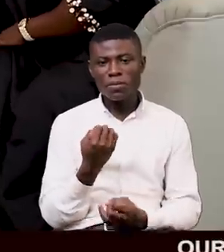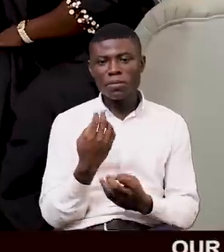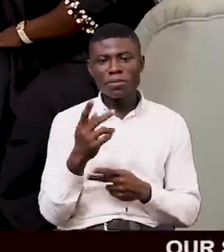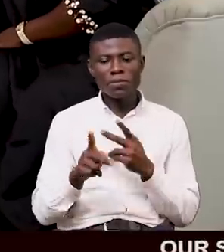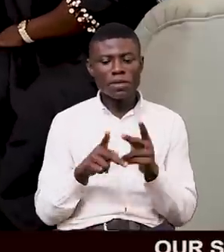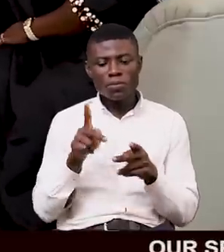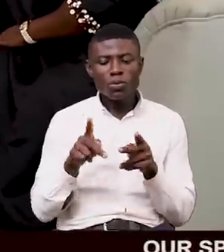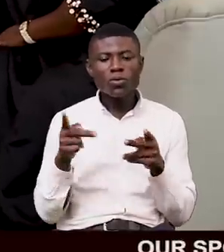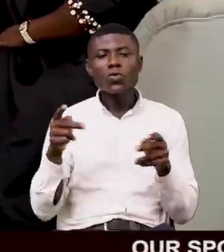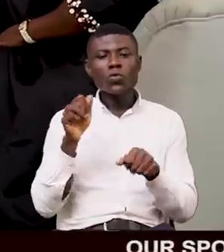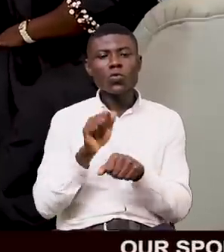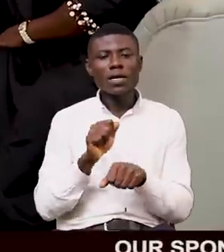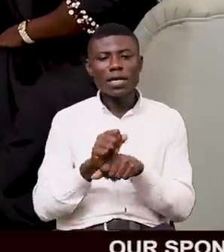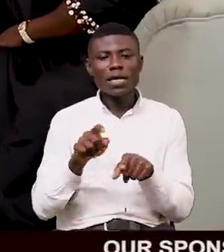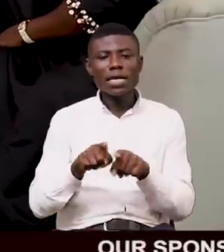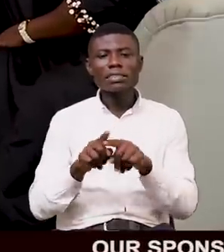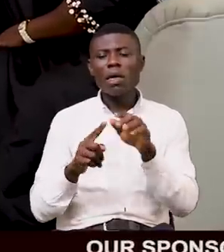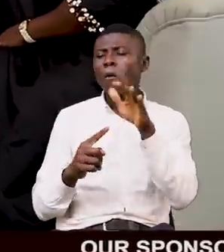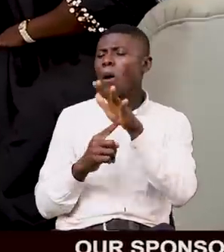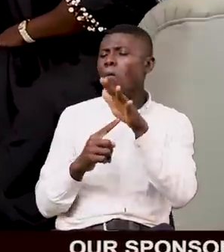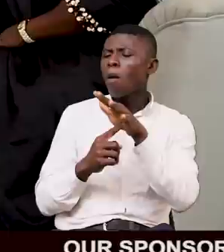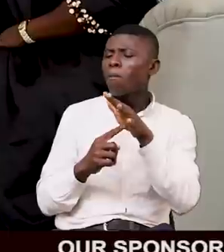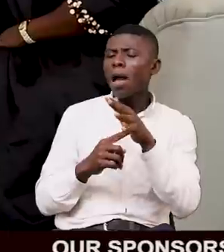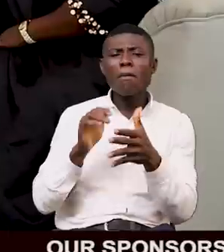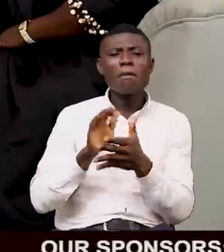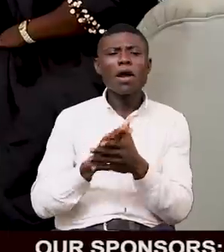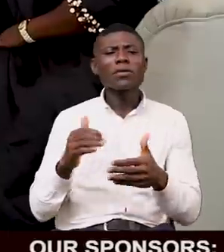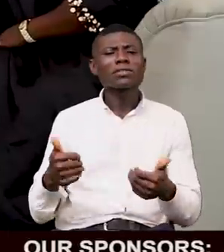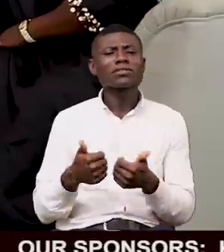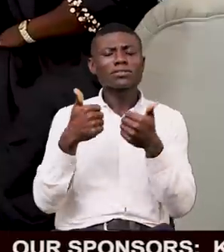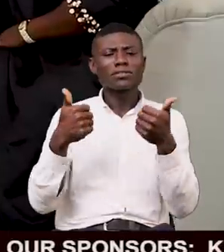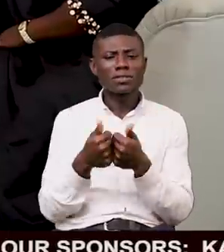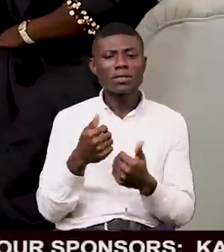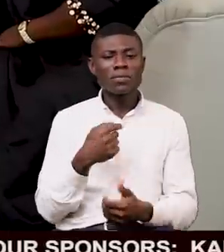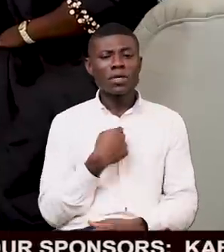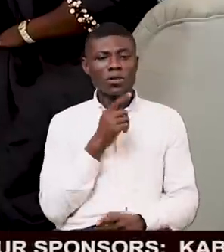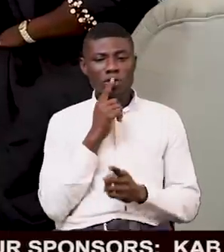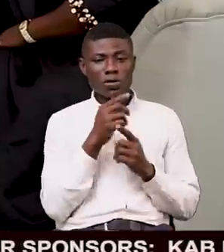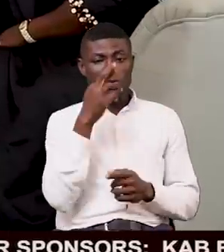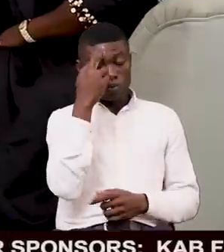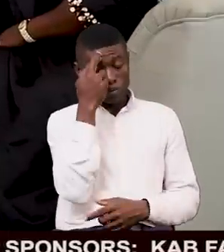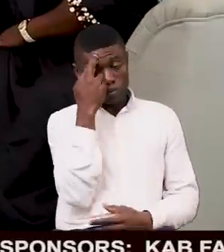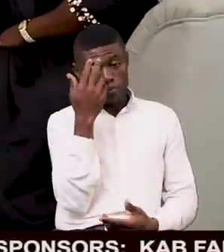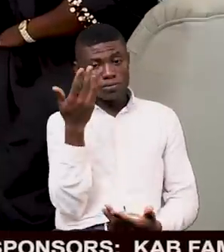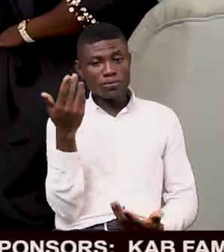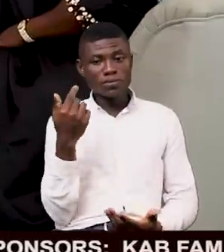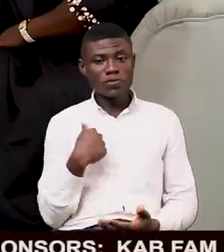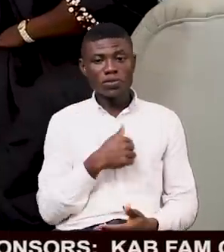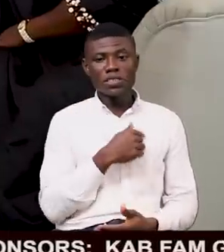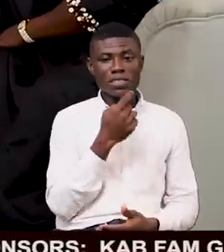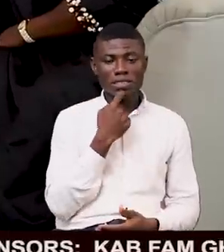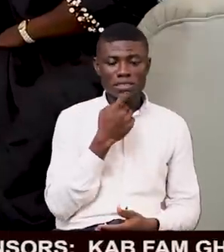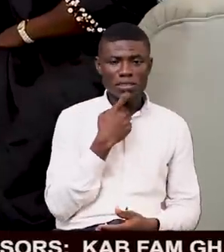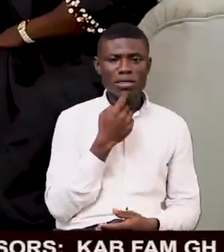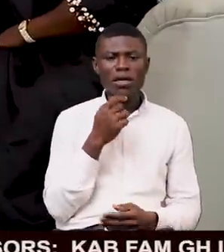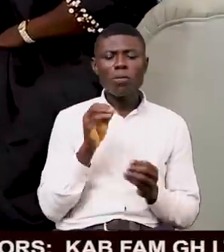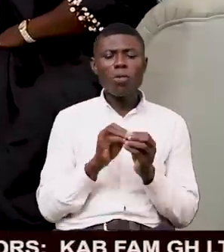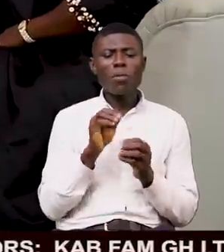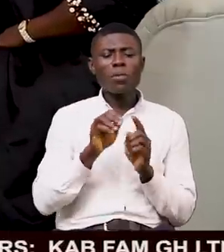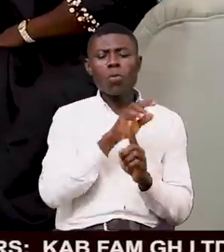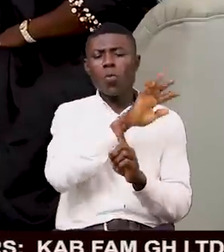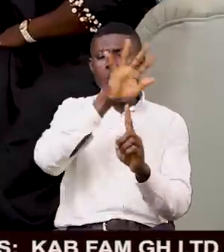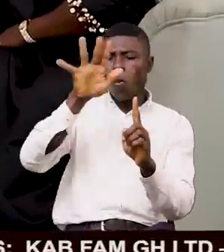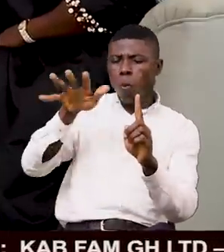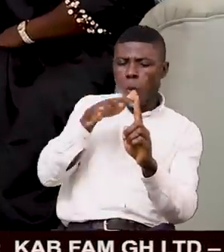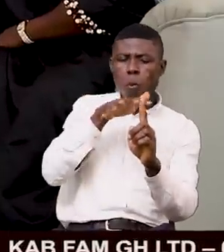power public space o ma ware ye challenging me ka sa kire se yes doduo ani